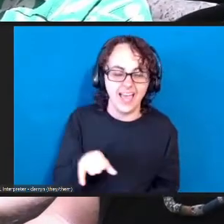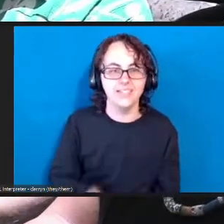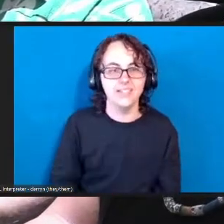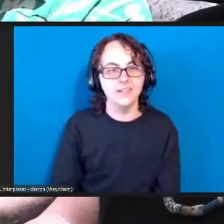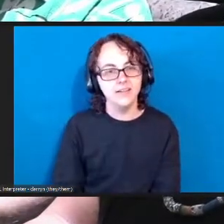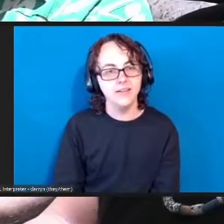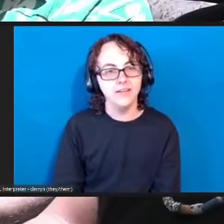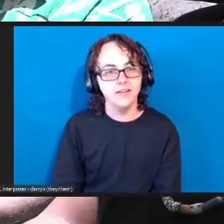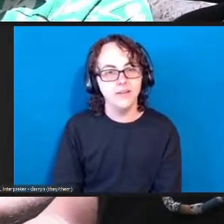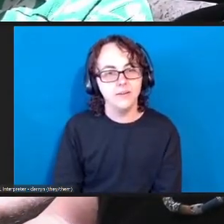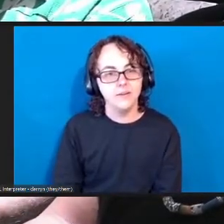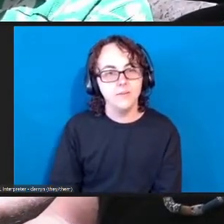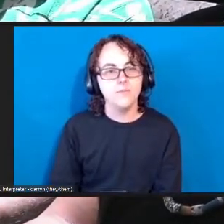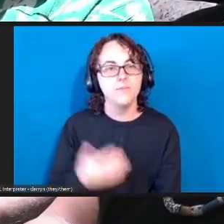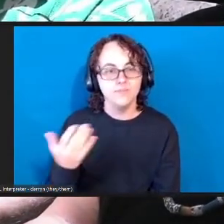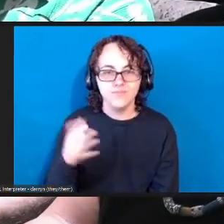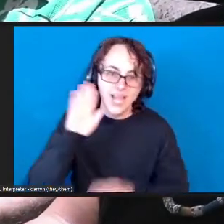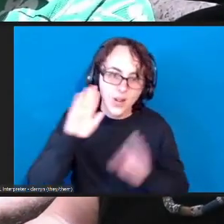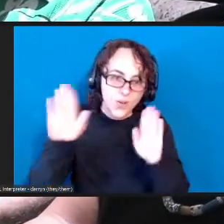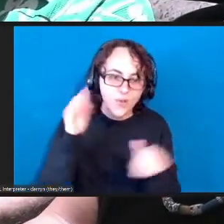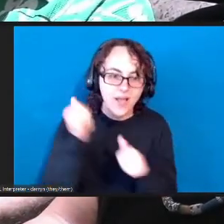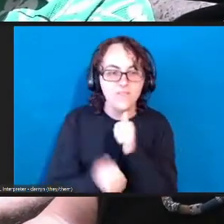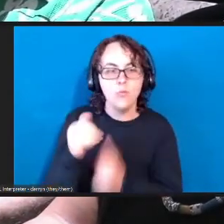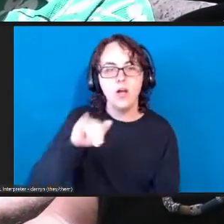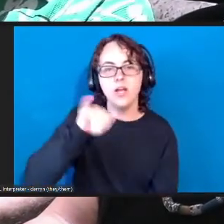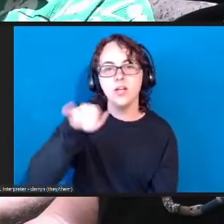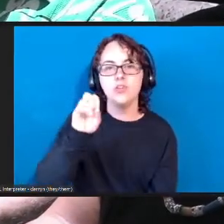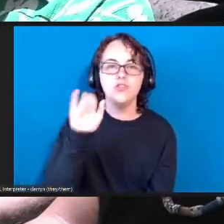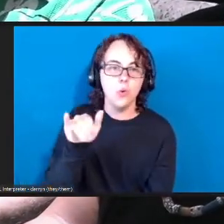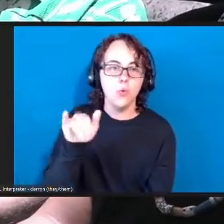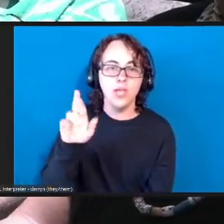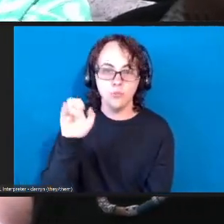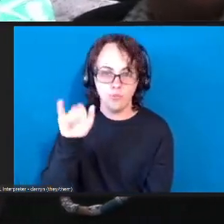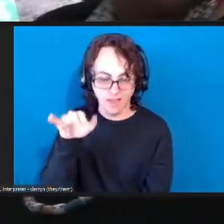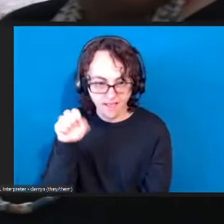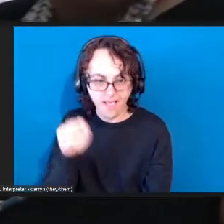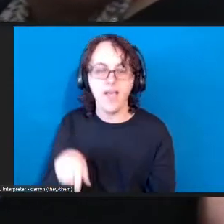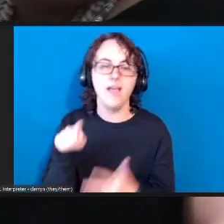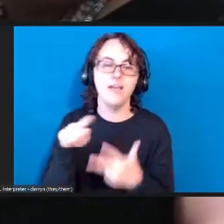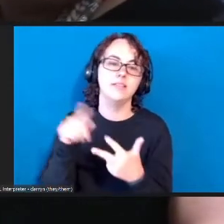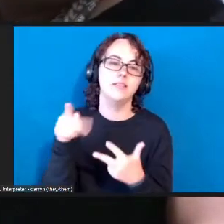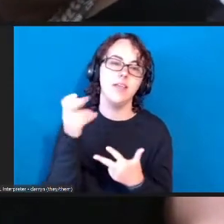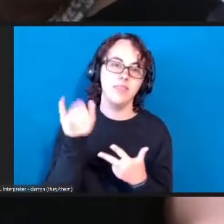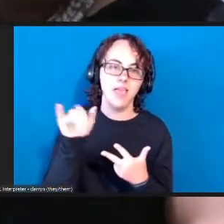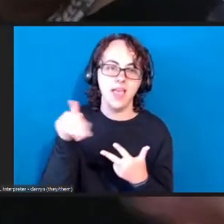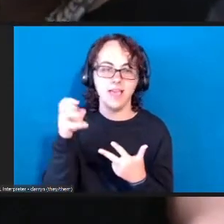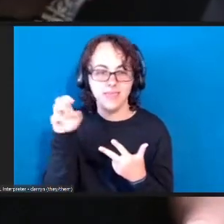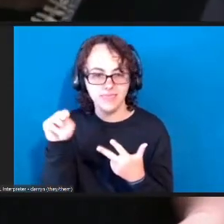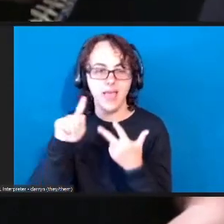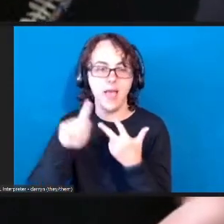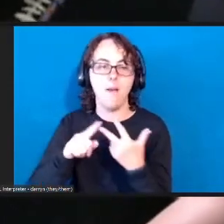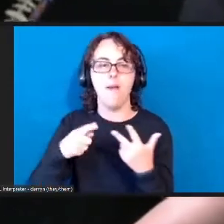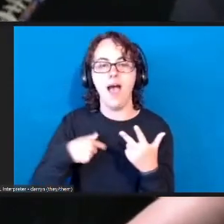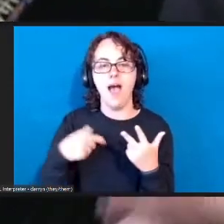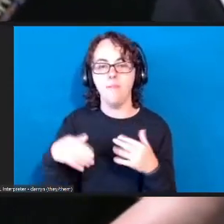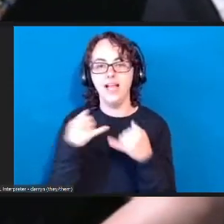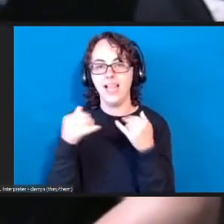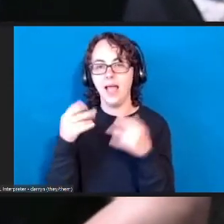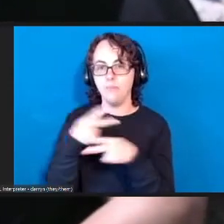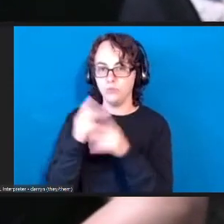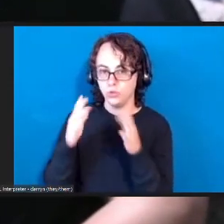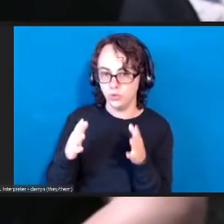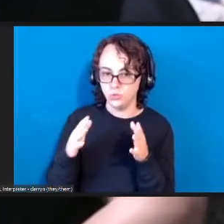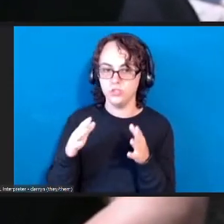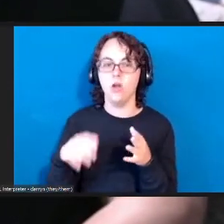Hi everyone, good morning. My name is Joey Reyes. I use they, them pronouns, and I am the line producer on staff at Long Wharf Theater in New Haven, Connecticut. I'm also